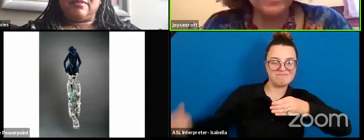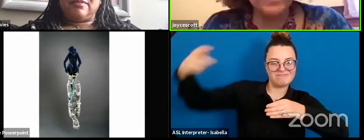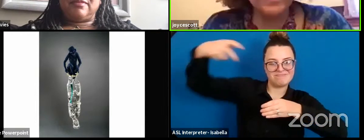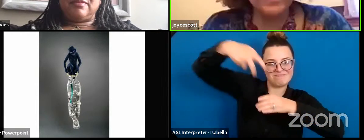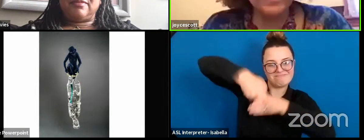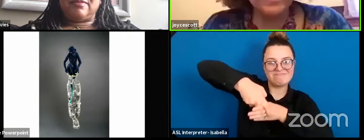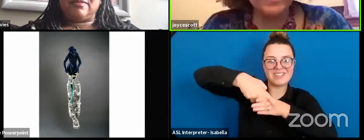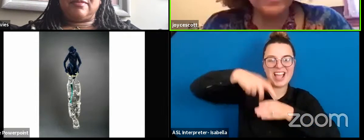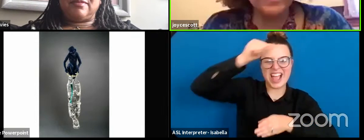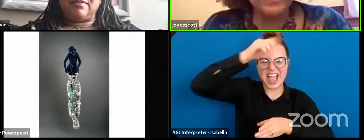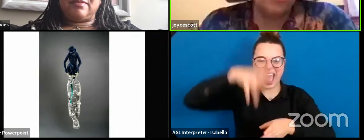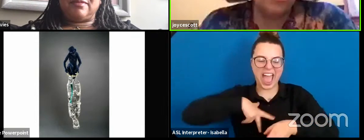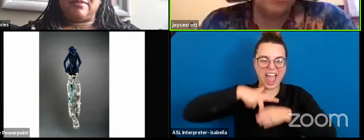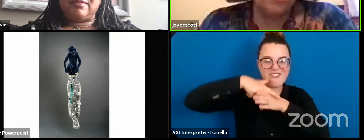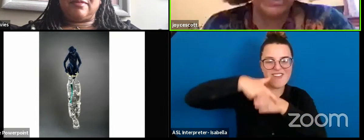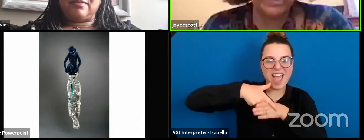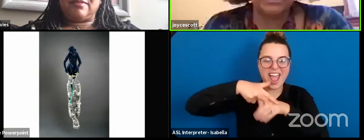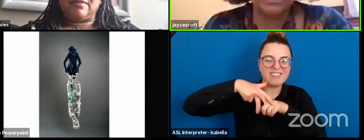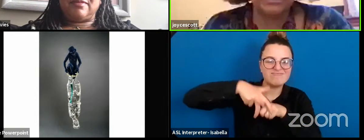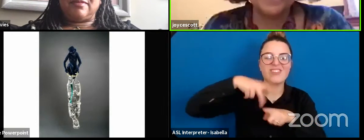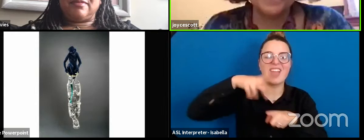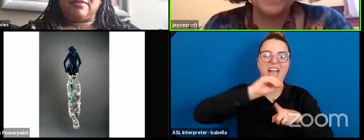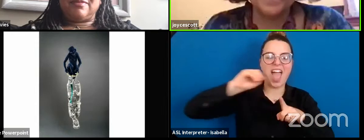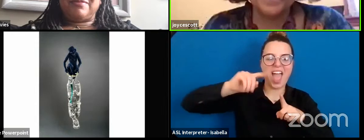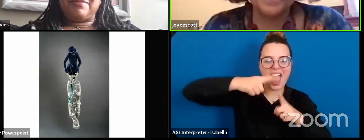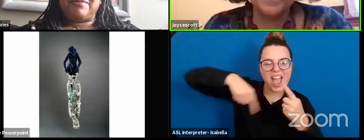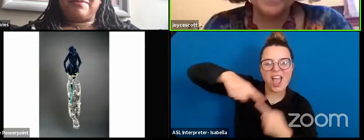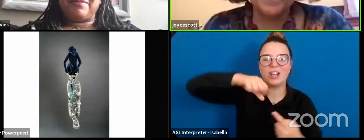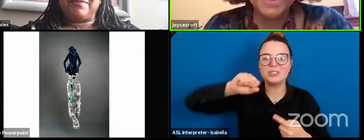there's sperms around it. I worked it.